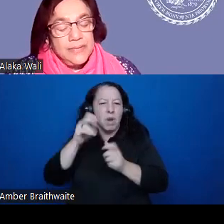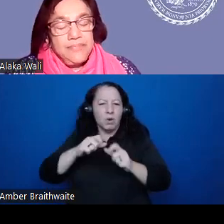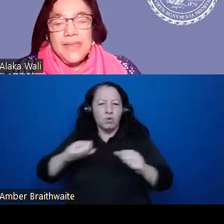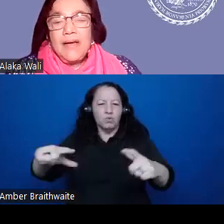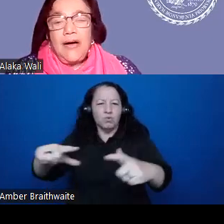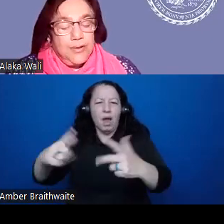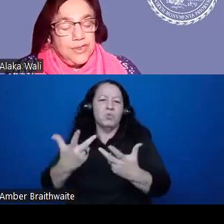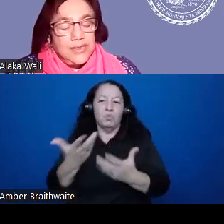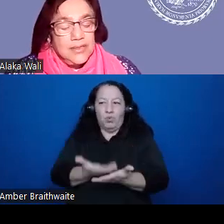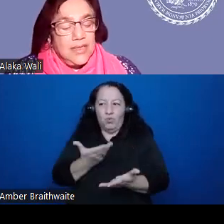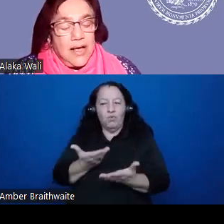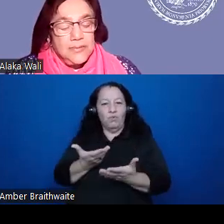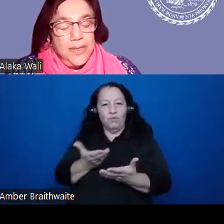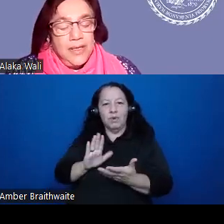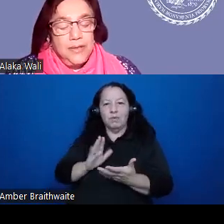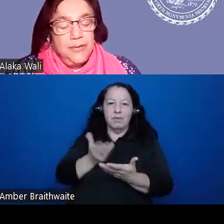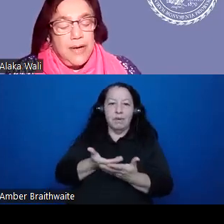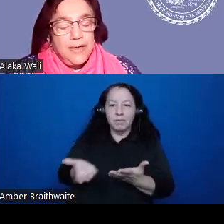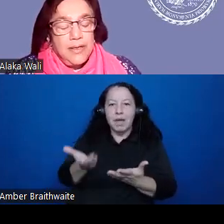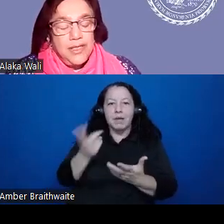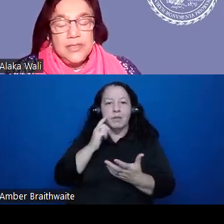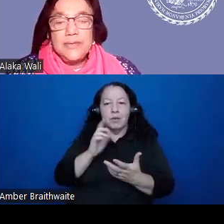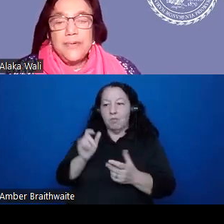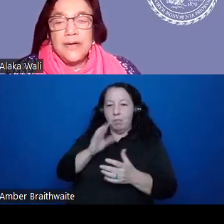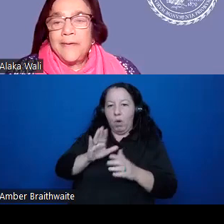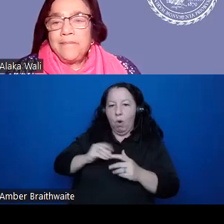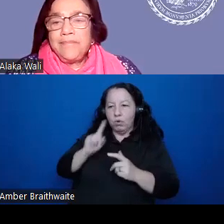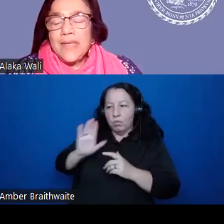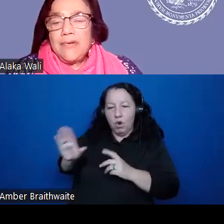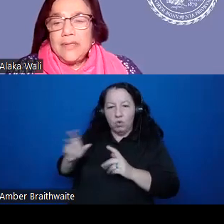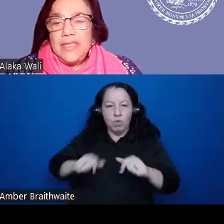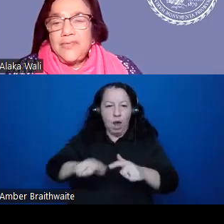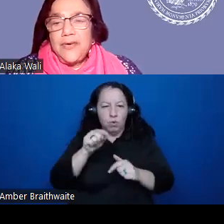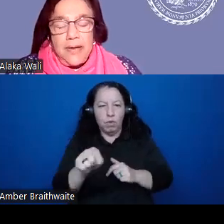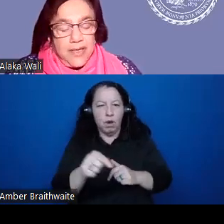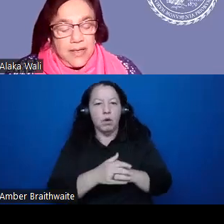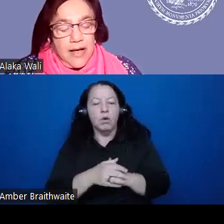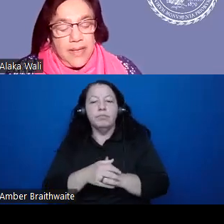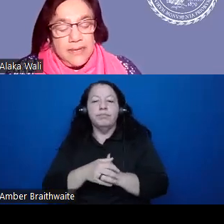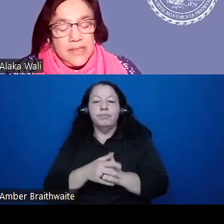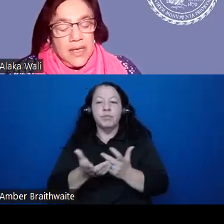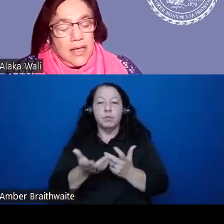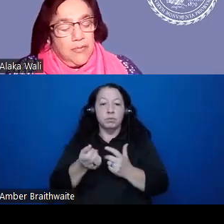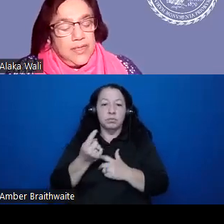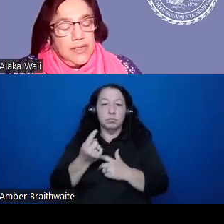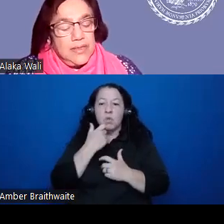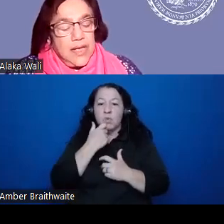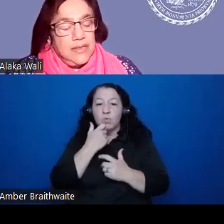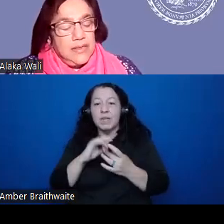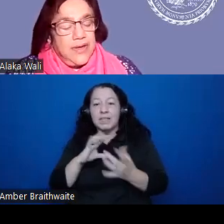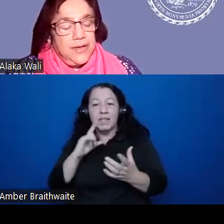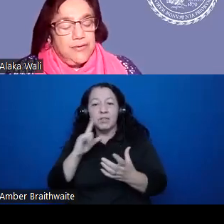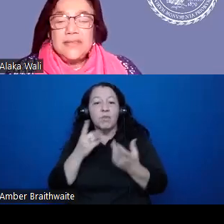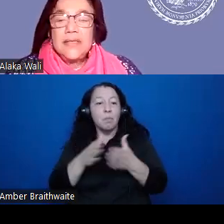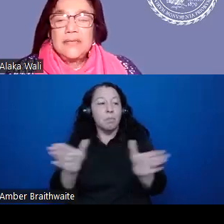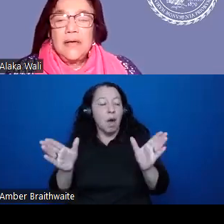repatriation. Although just this last week, new regulations were released for public comment with the intent